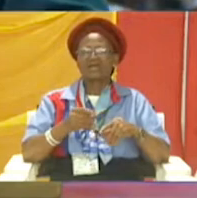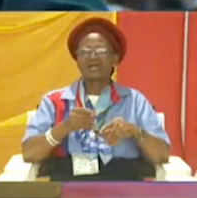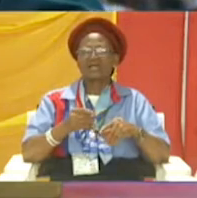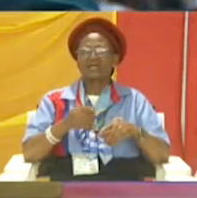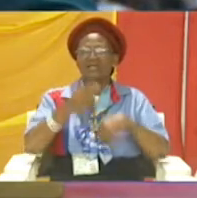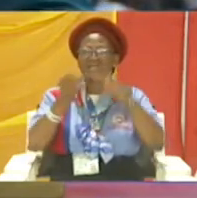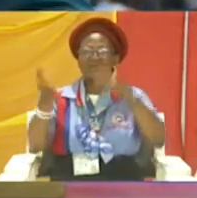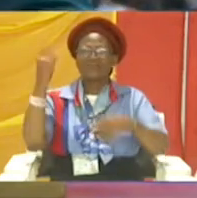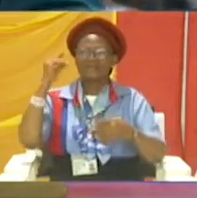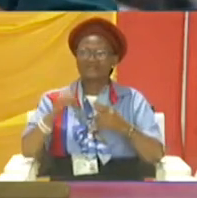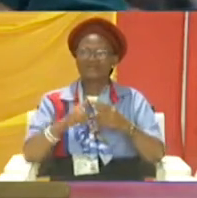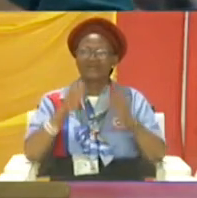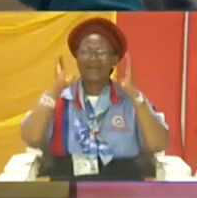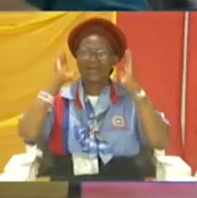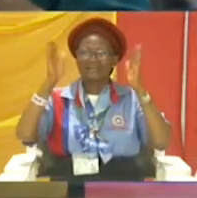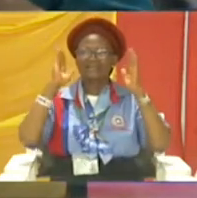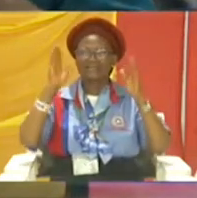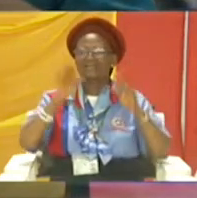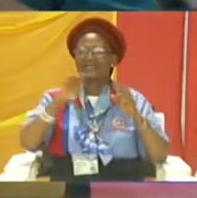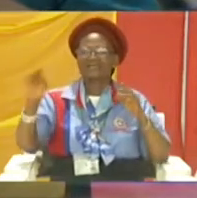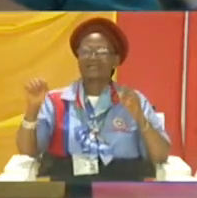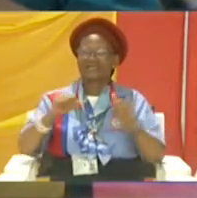fellowship.